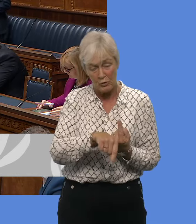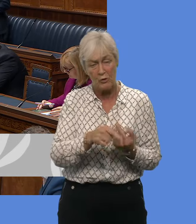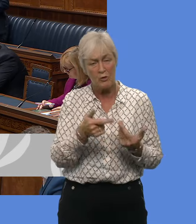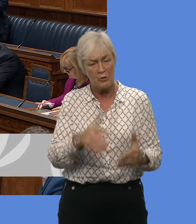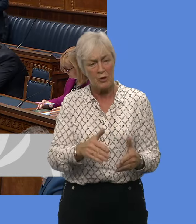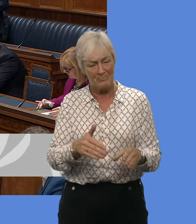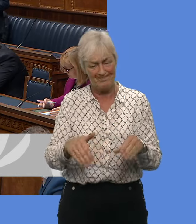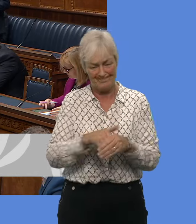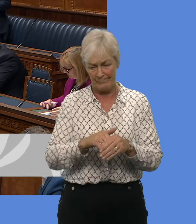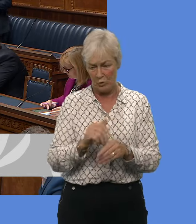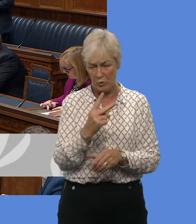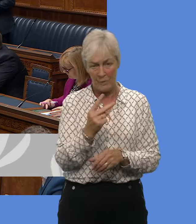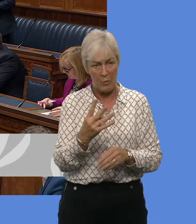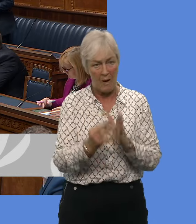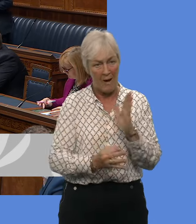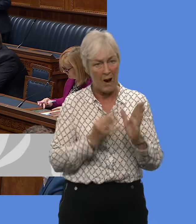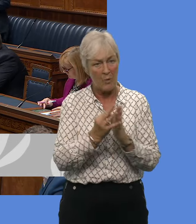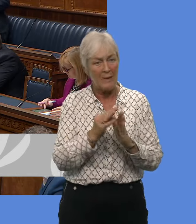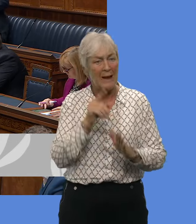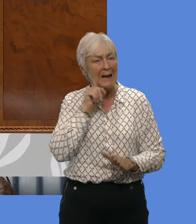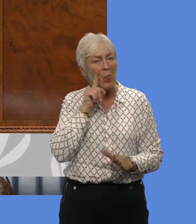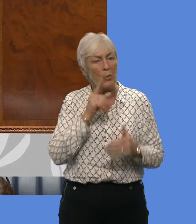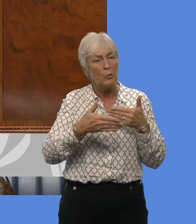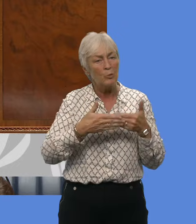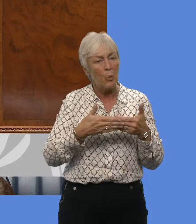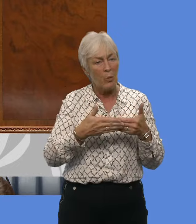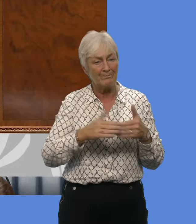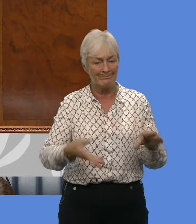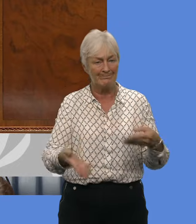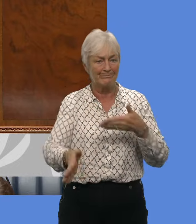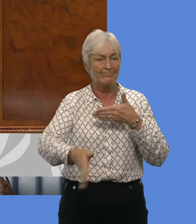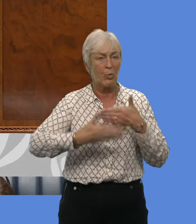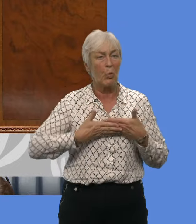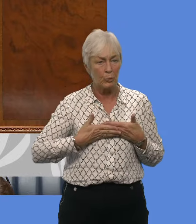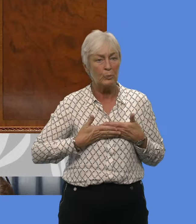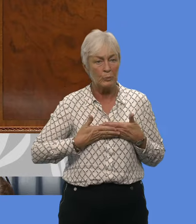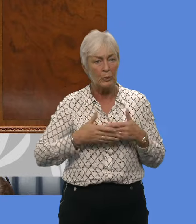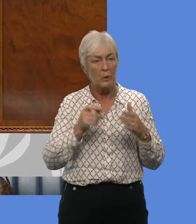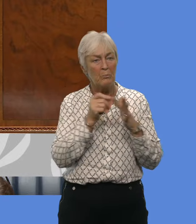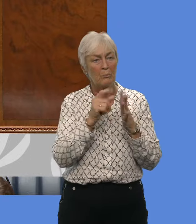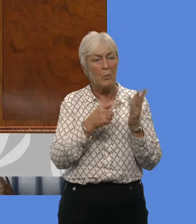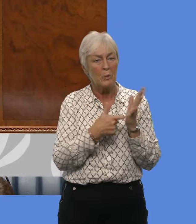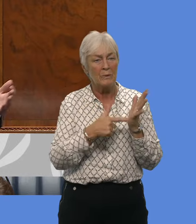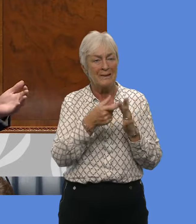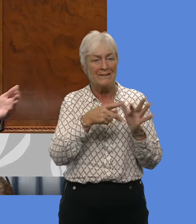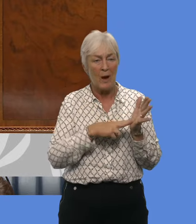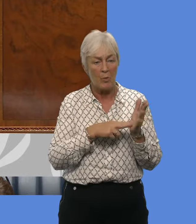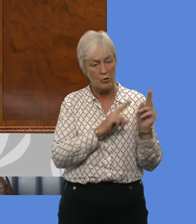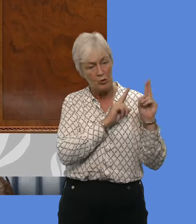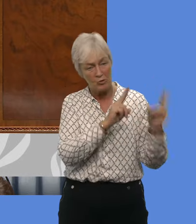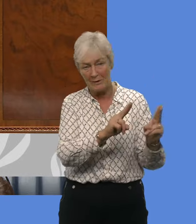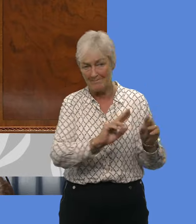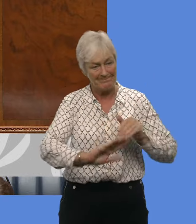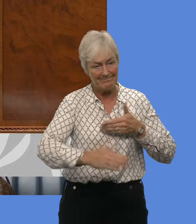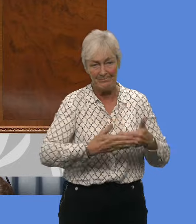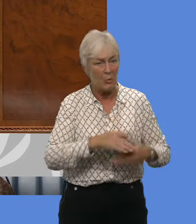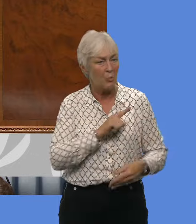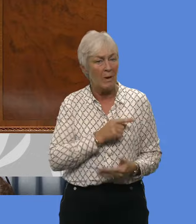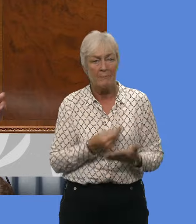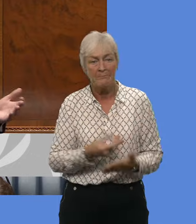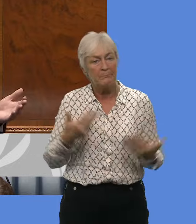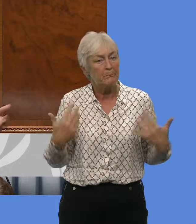past 24 hours, the Yellow Door Deli in my own constituency closed its doors to the Portadown High Street, citing spiralling costs.